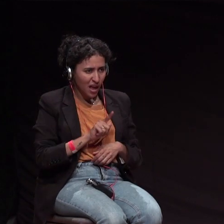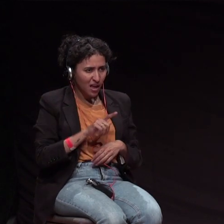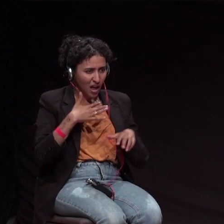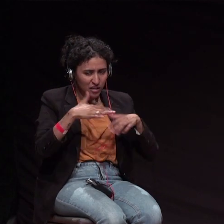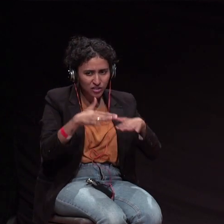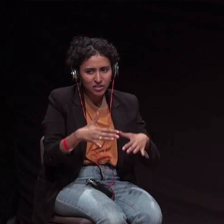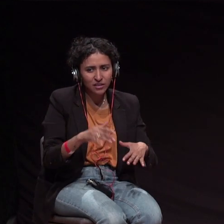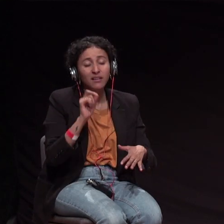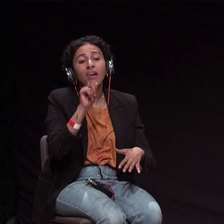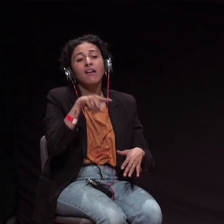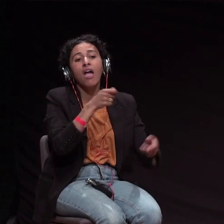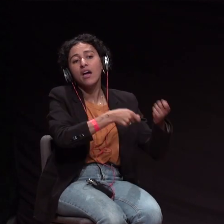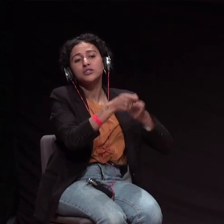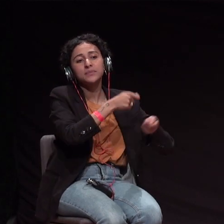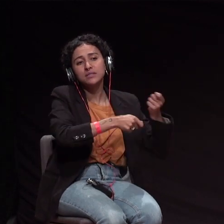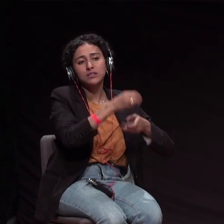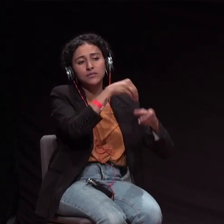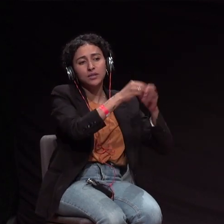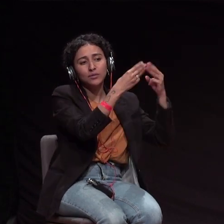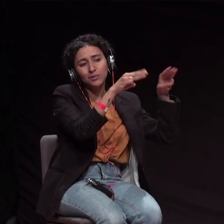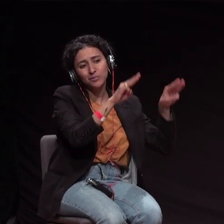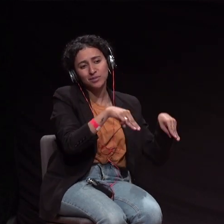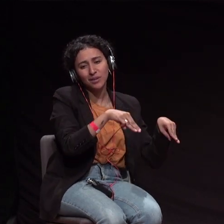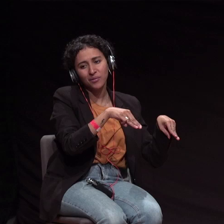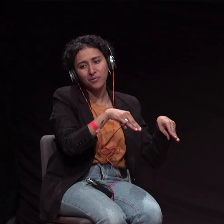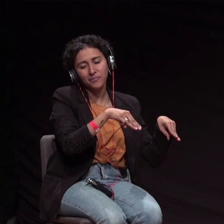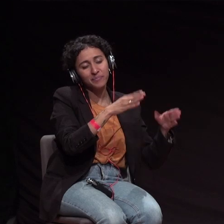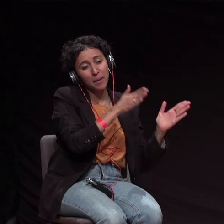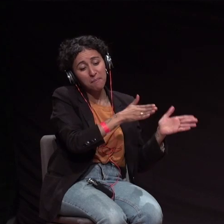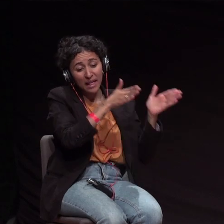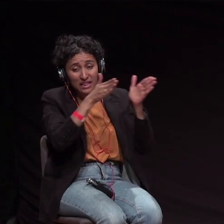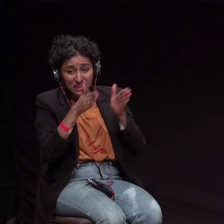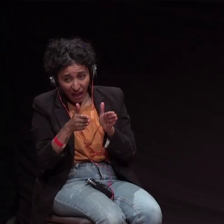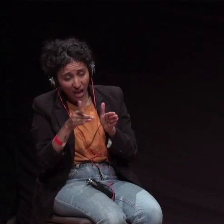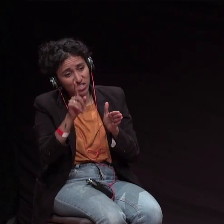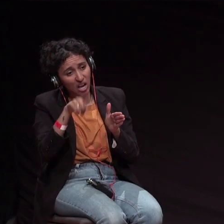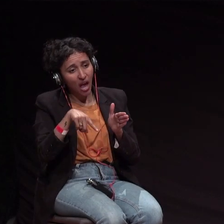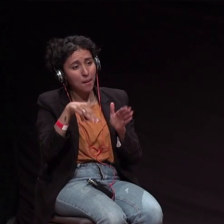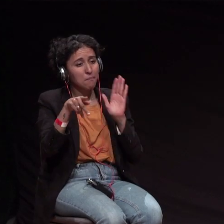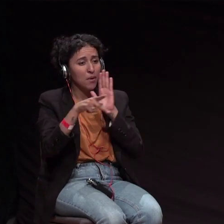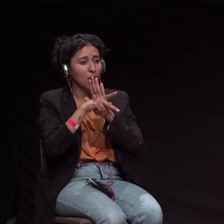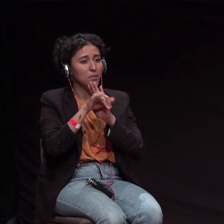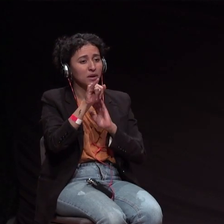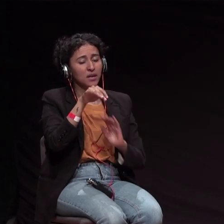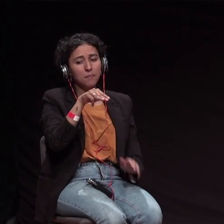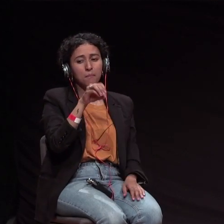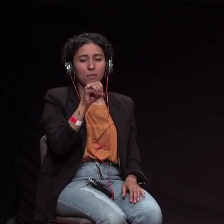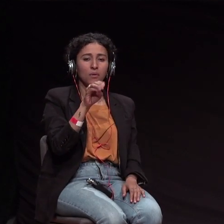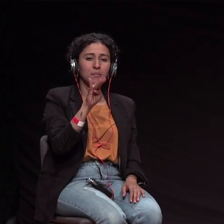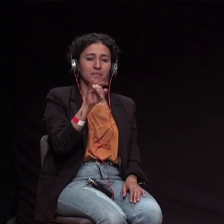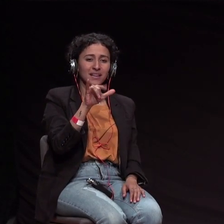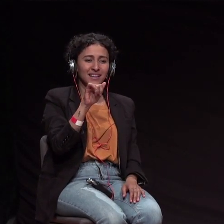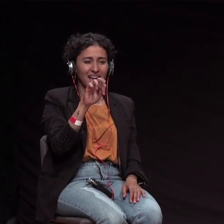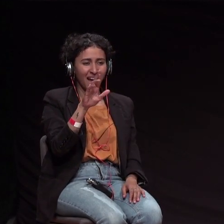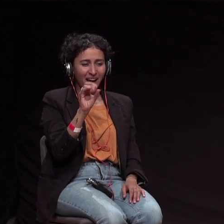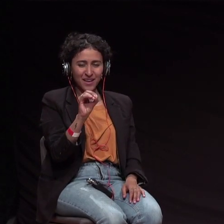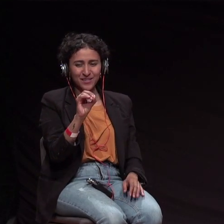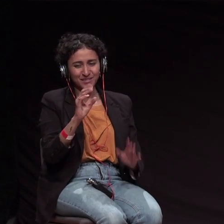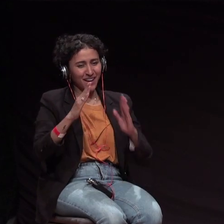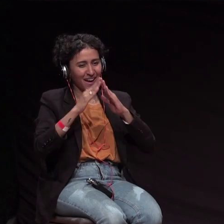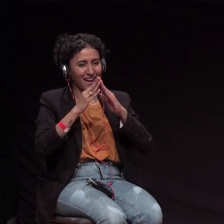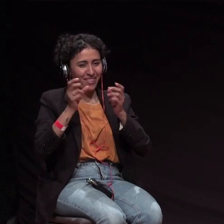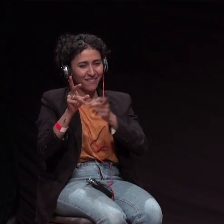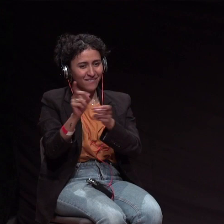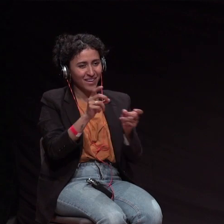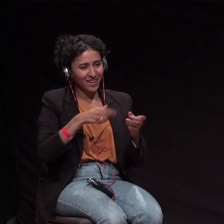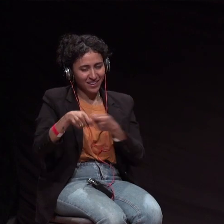estate developers. If you're a real estate developer, why would you care about the black and brown people who you're displacing? So the question then really becomes, like,